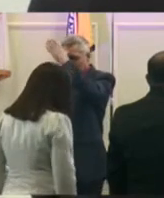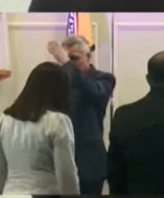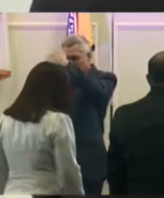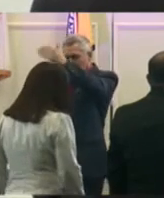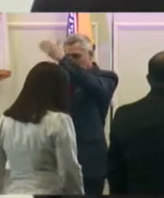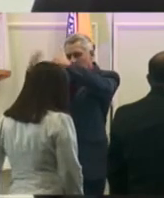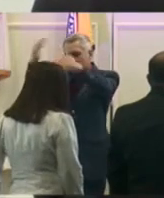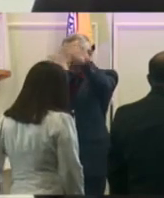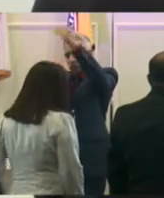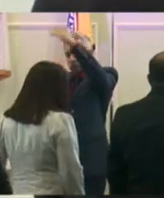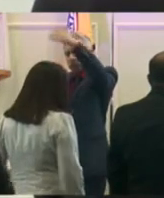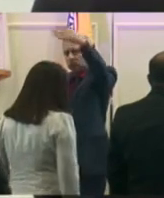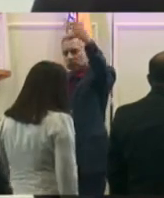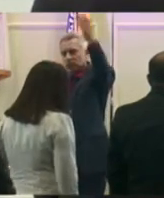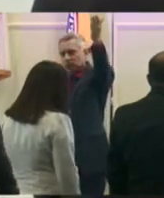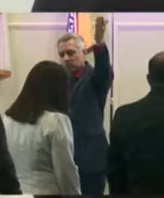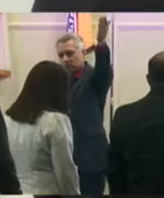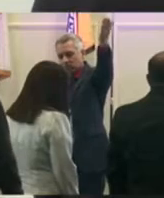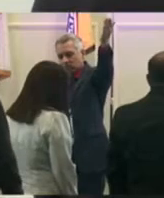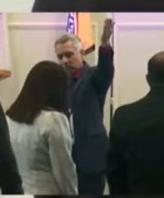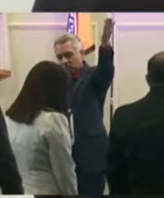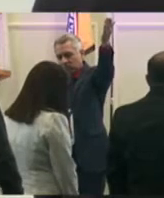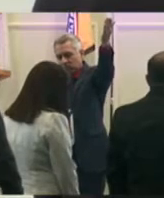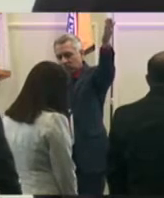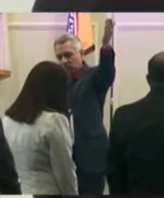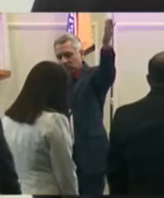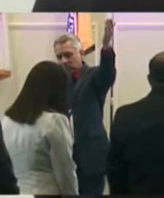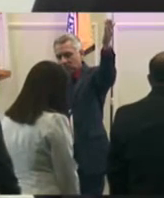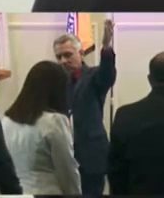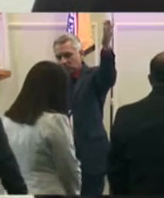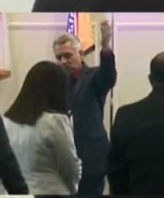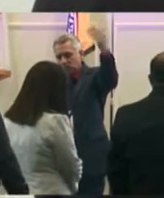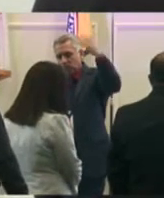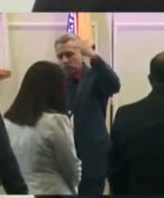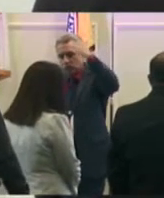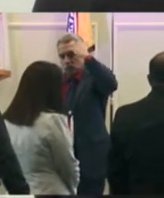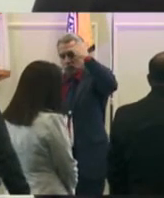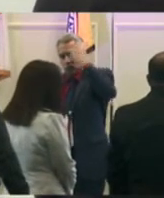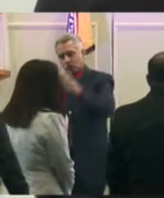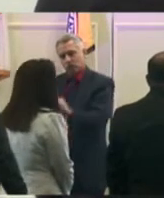we recognize your resurrection this weekend.